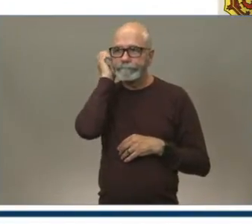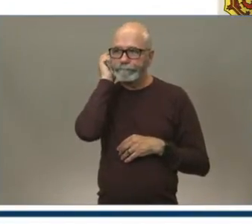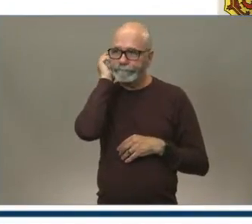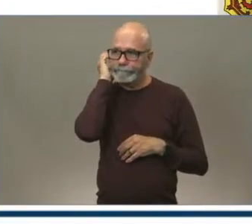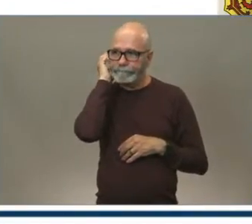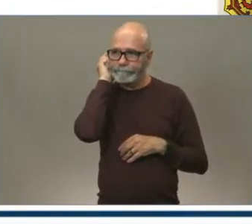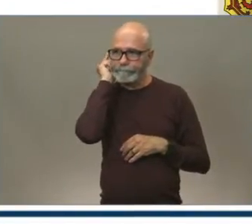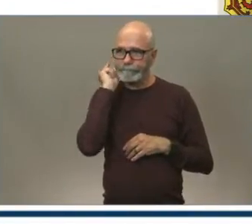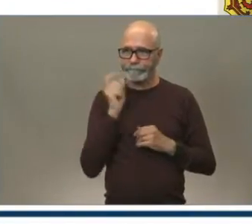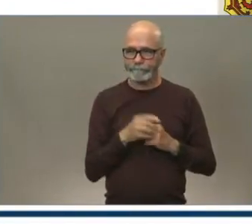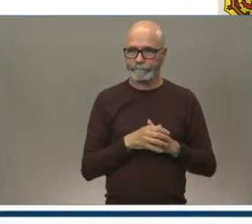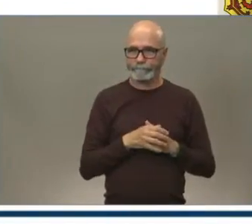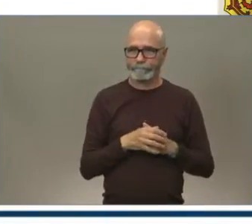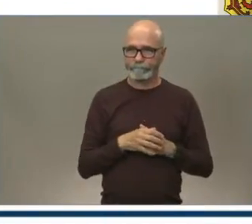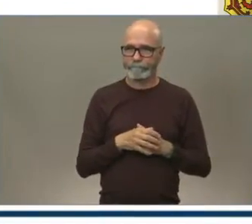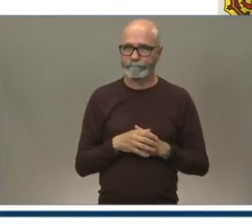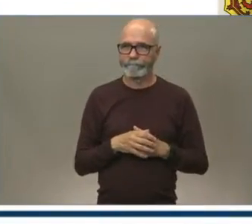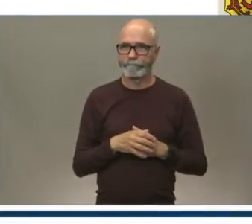Keith, do you have a follow-up?